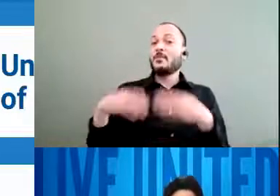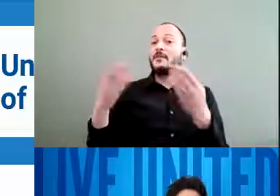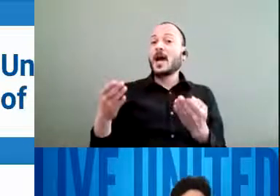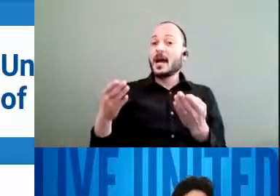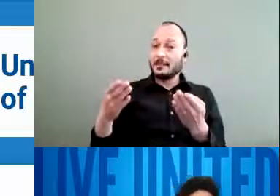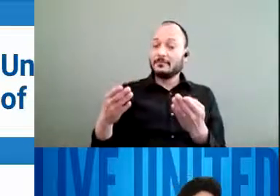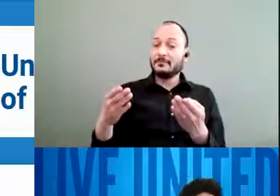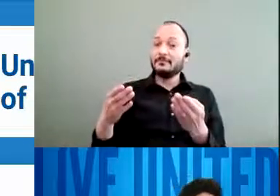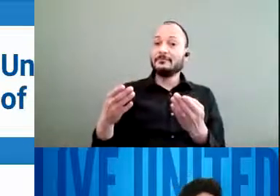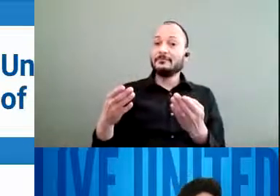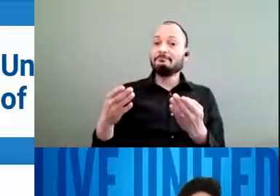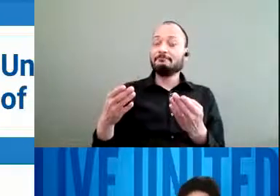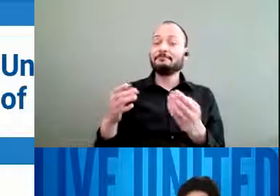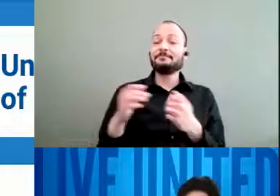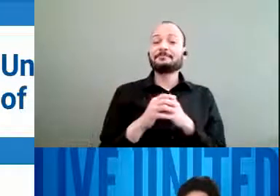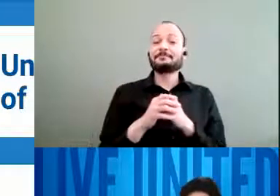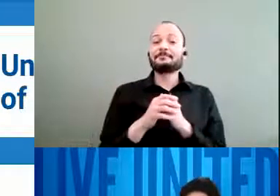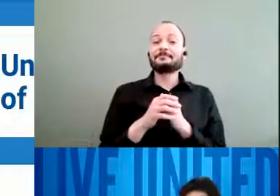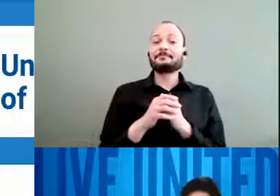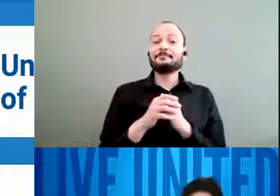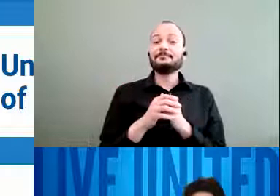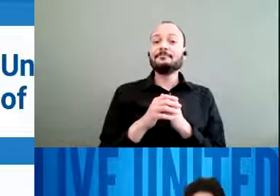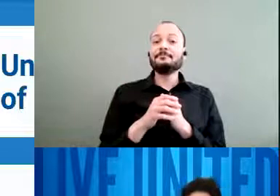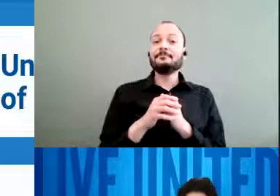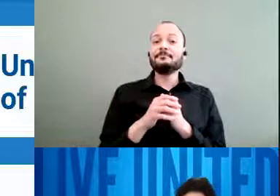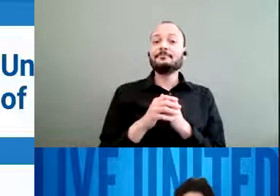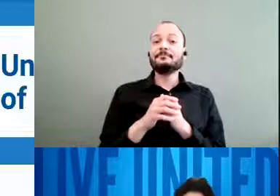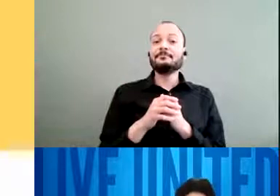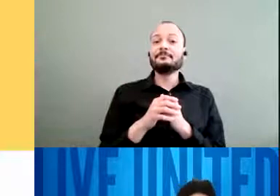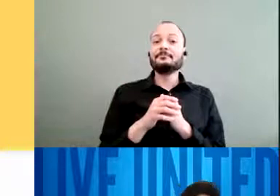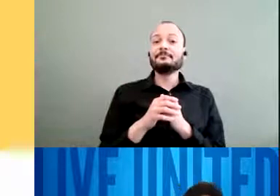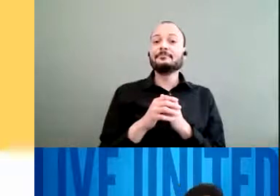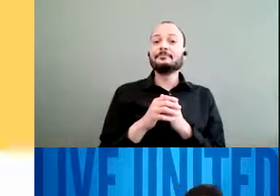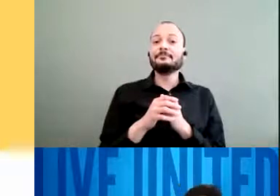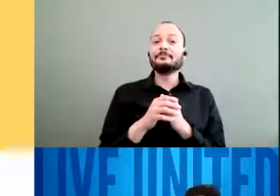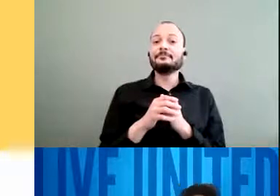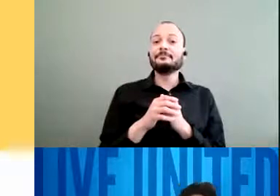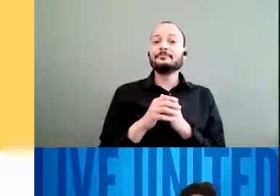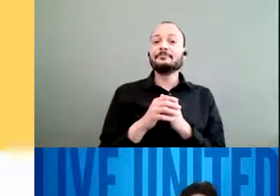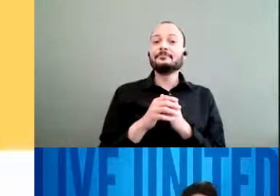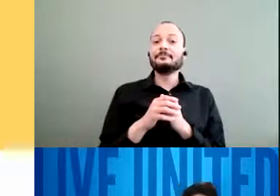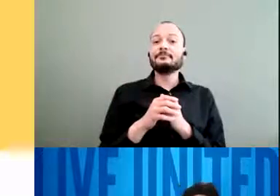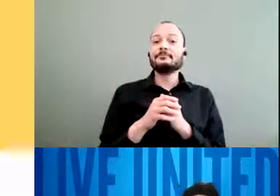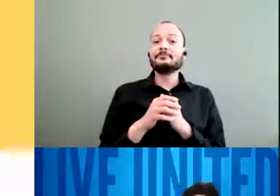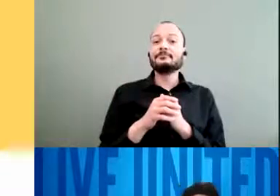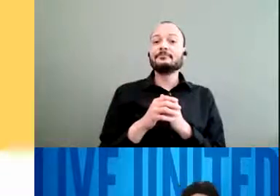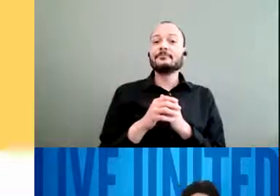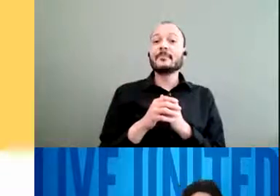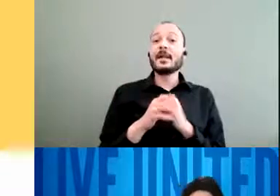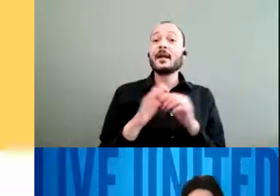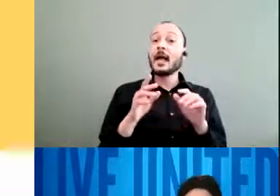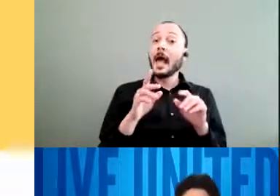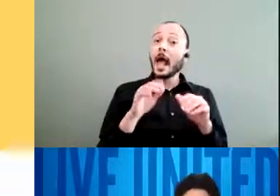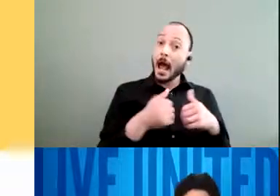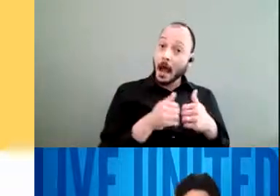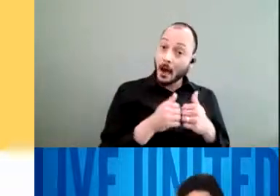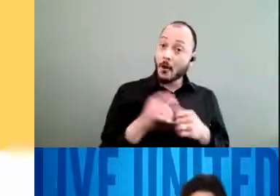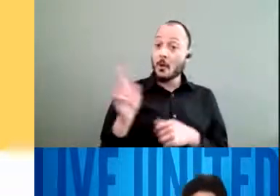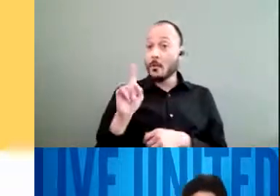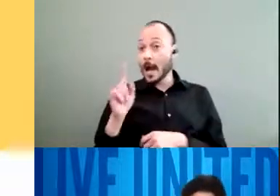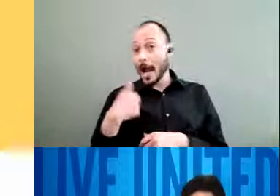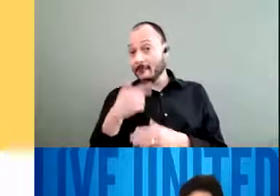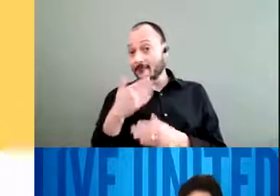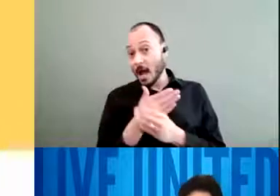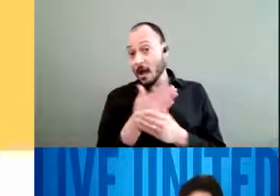relating to taxes. So we can go ahead and jump to the next slide. About how and where do I file? And it's written right